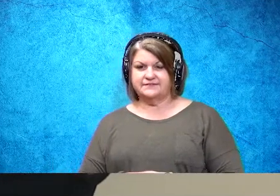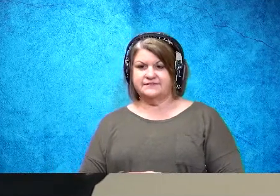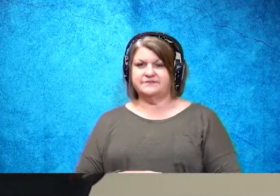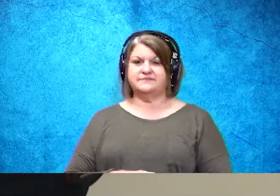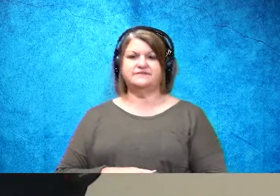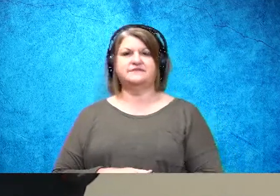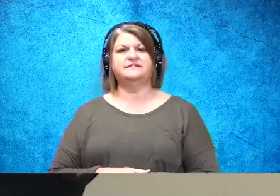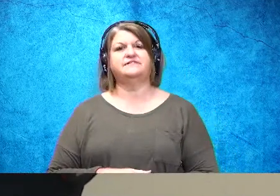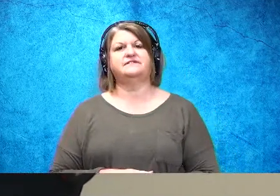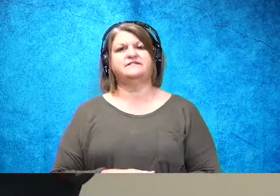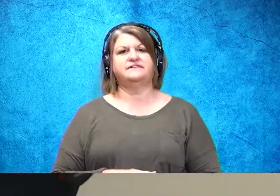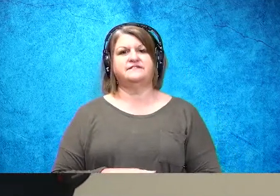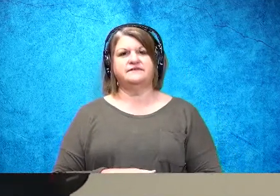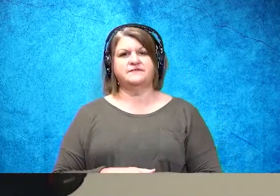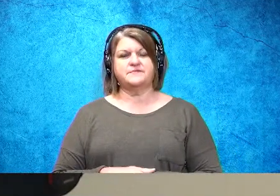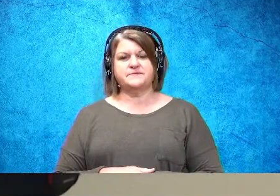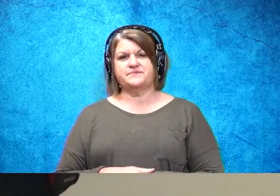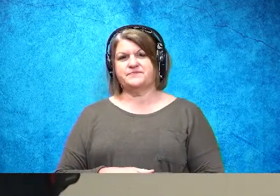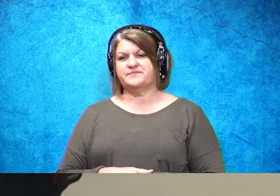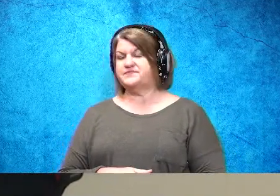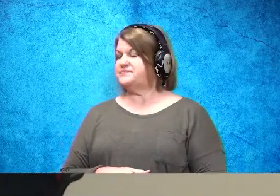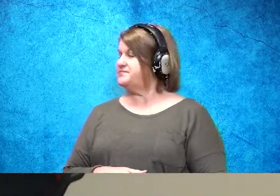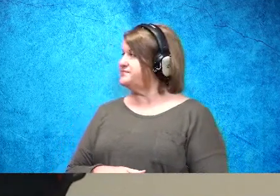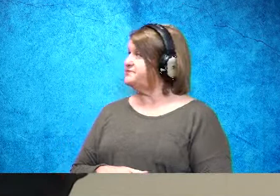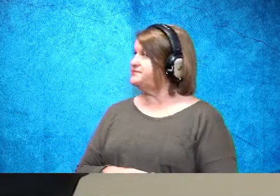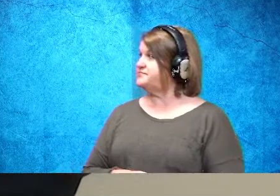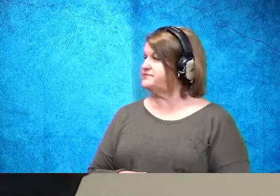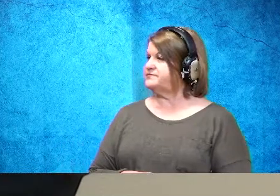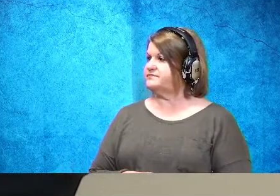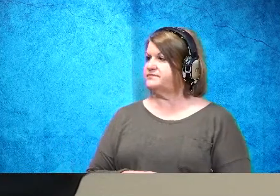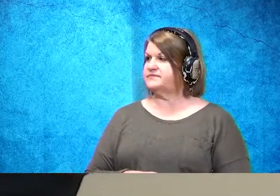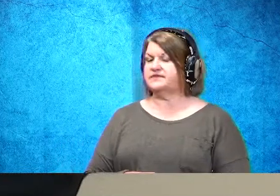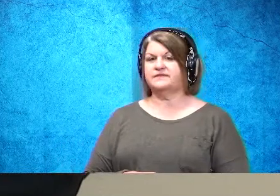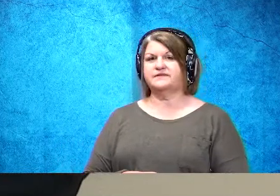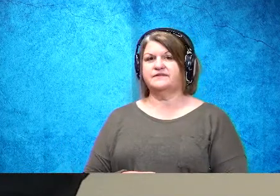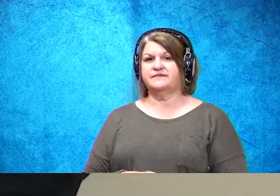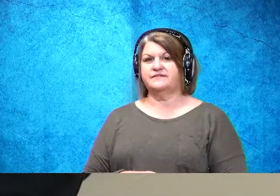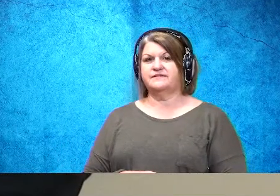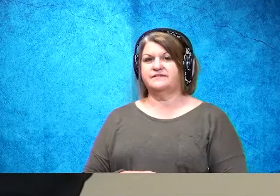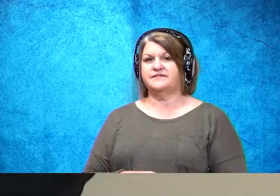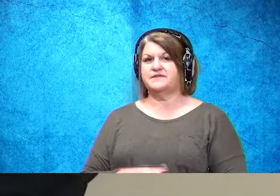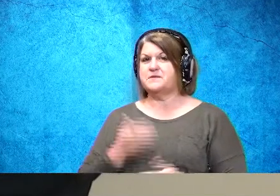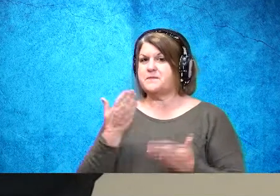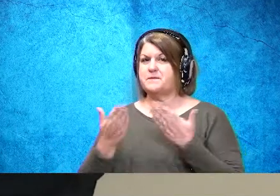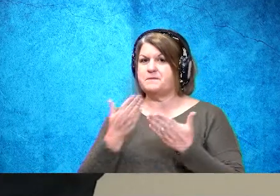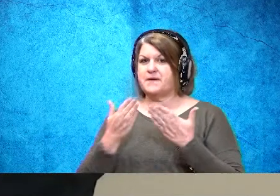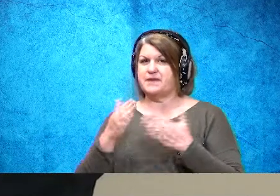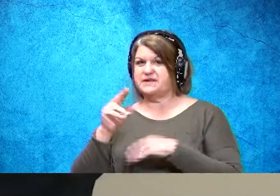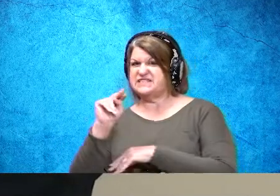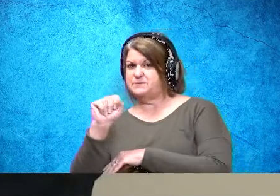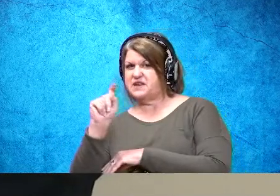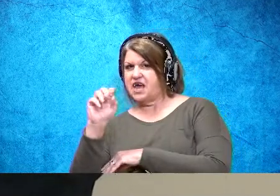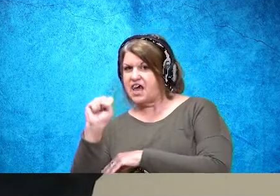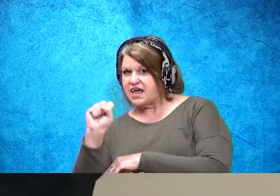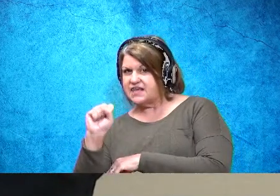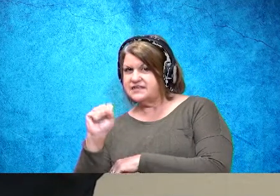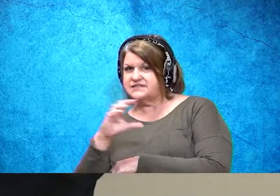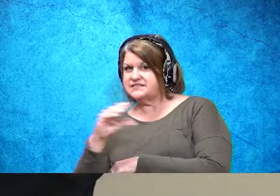All right, let's draw some diagonal lines on here. Maybe some little nuts and bolts in there.